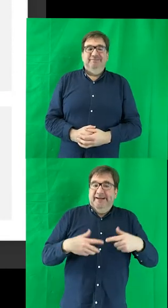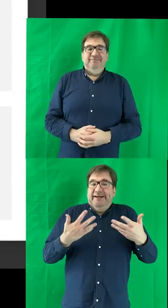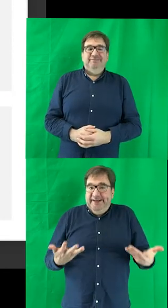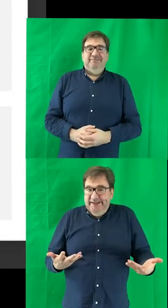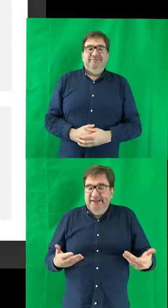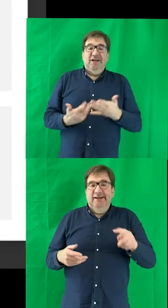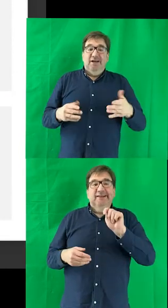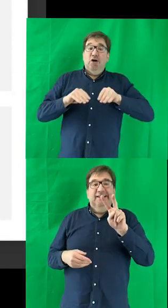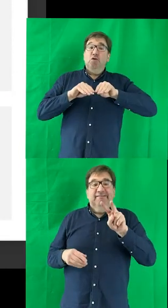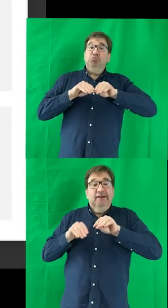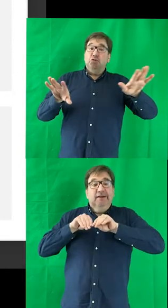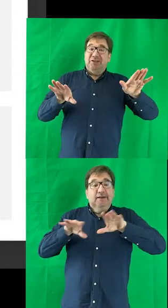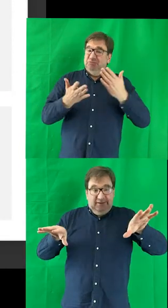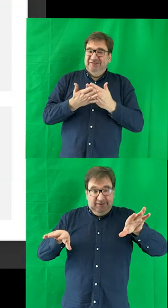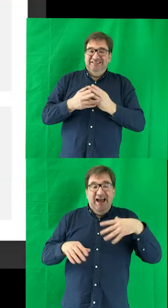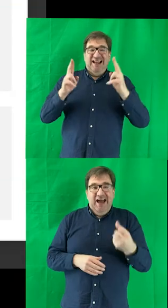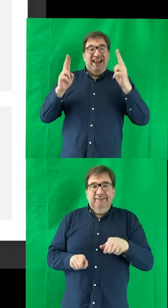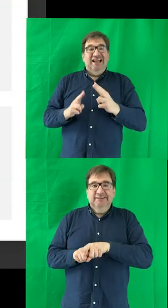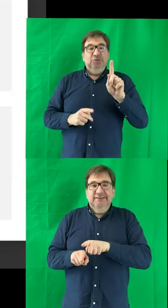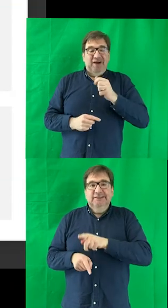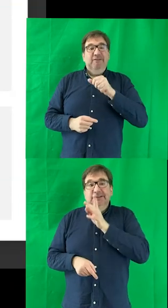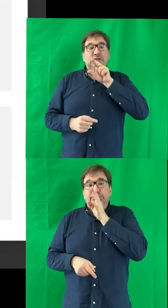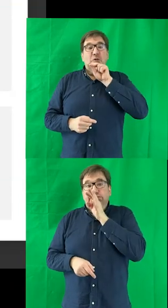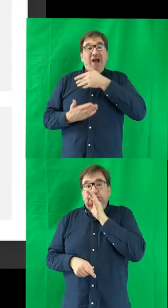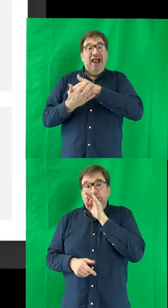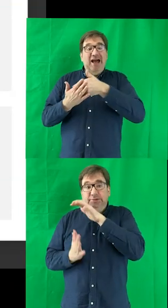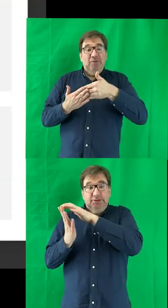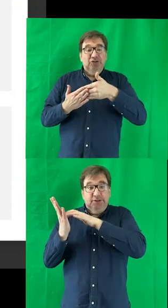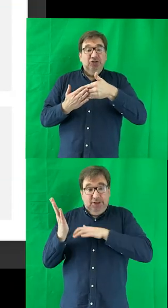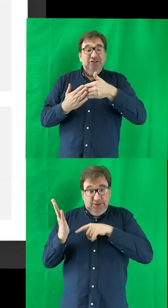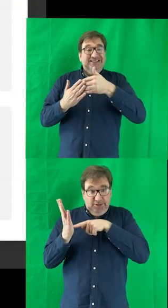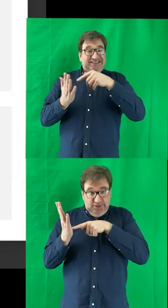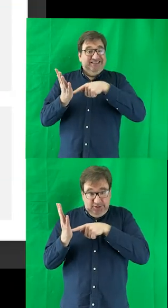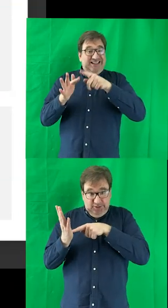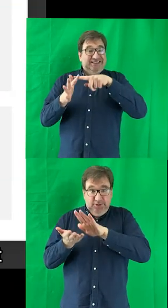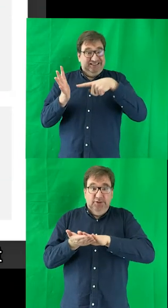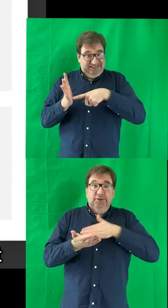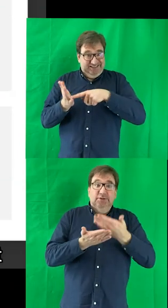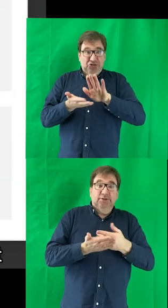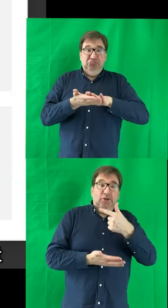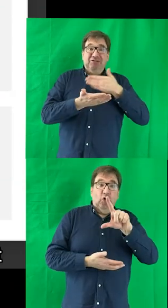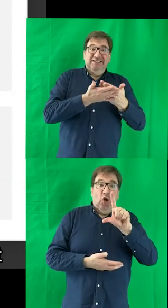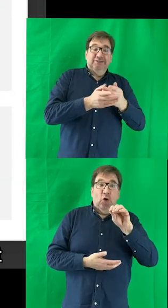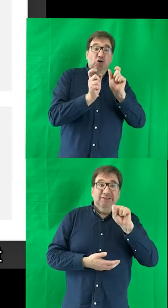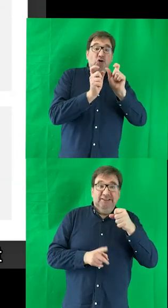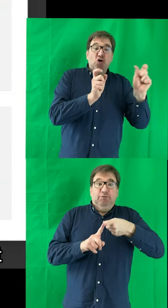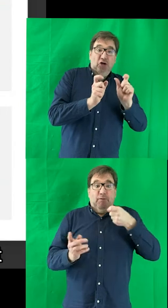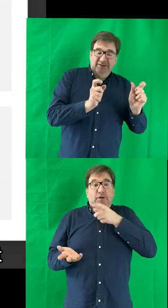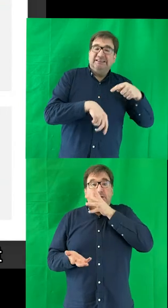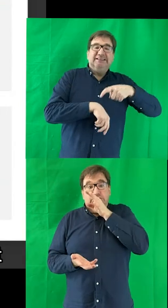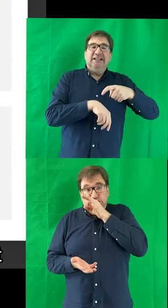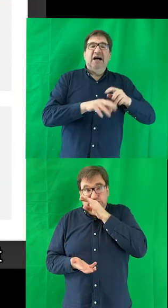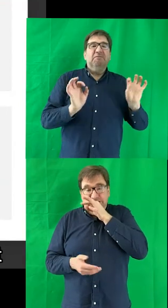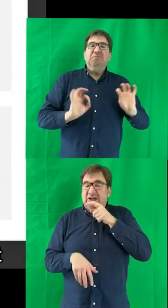case, especially in the broadcast domain, is that they would have a spoken language text and then translate this into a gloss